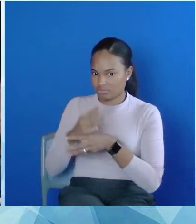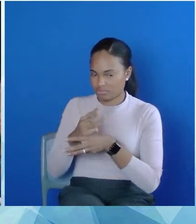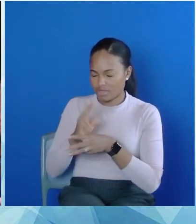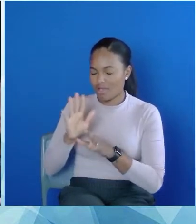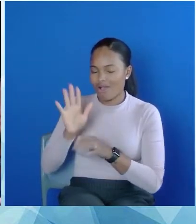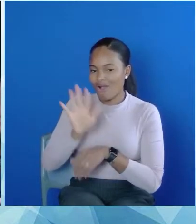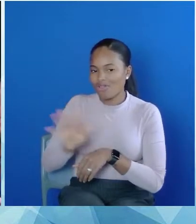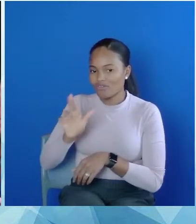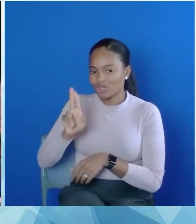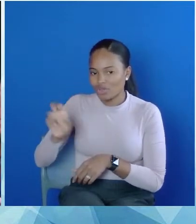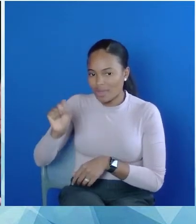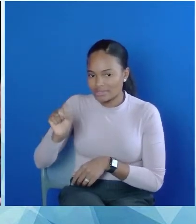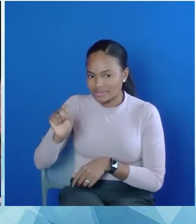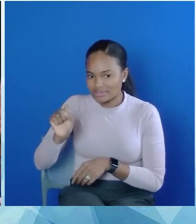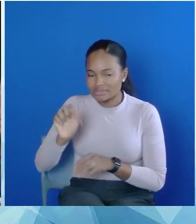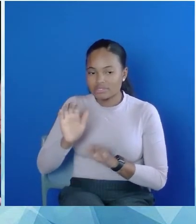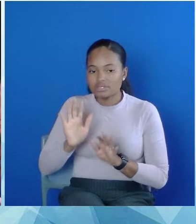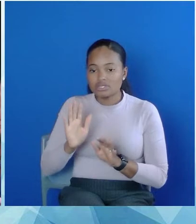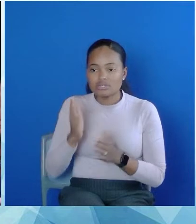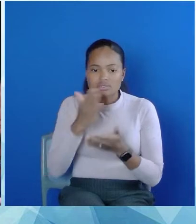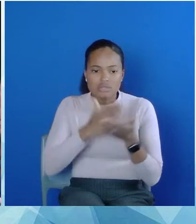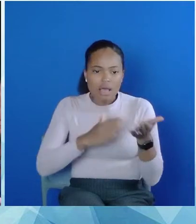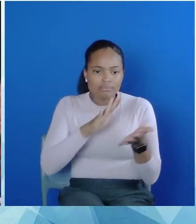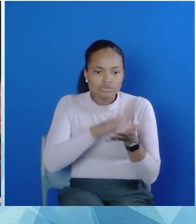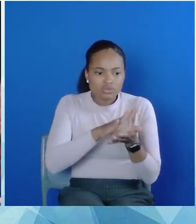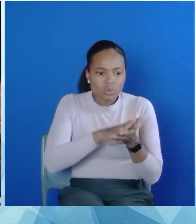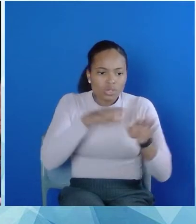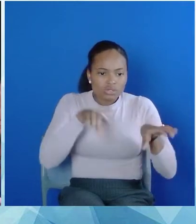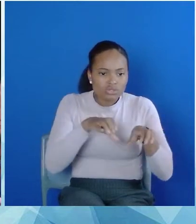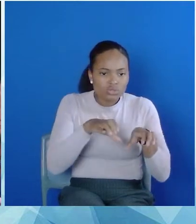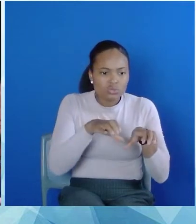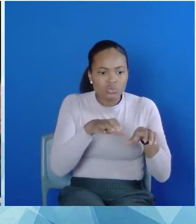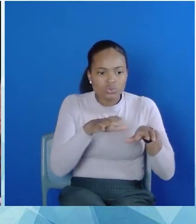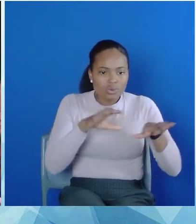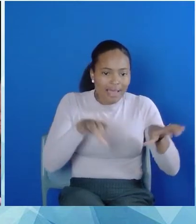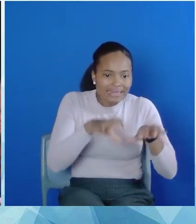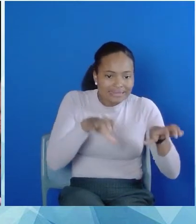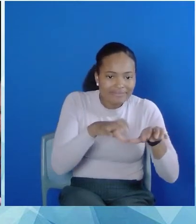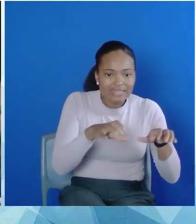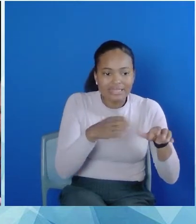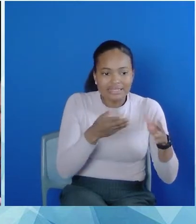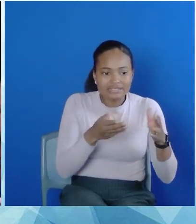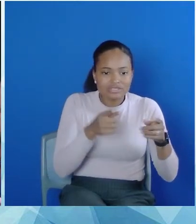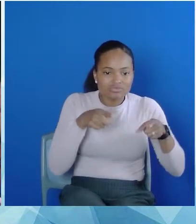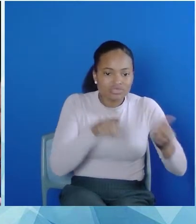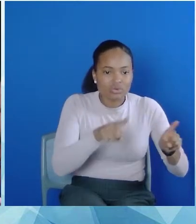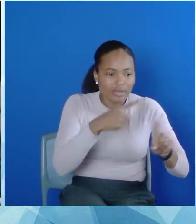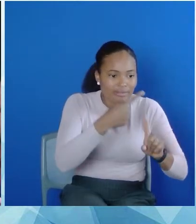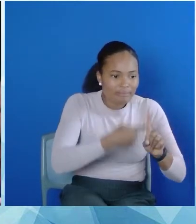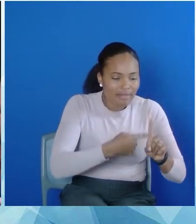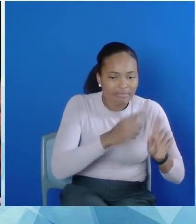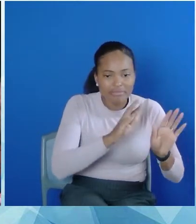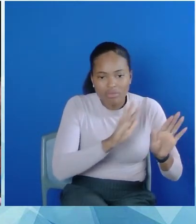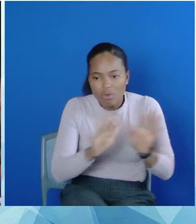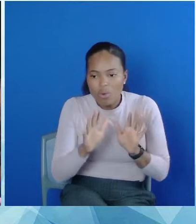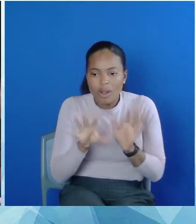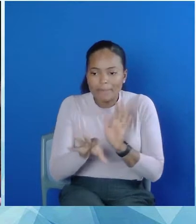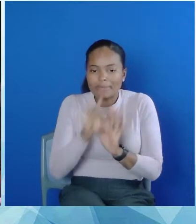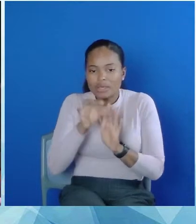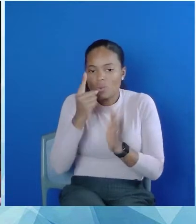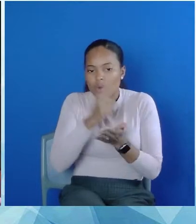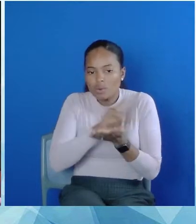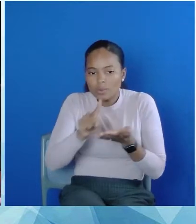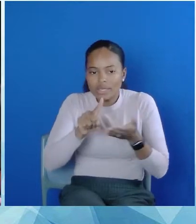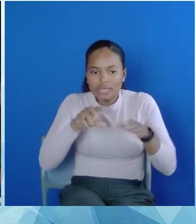So some schools do activities throughout the month or pick one week, etc.